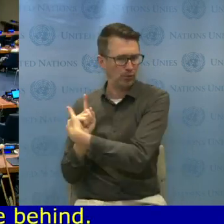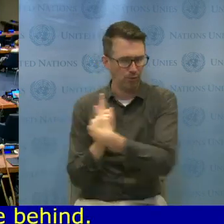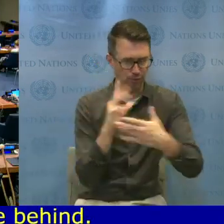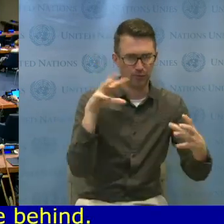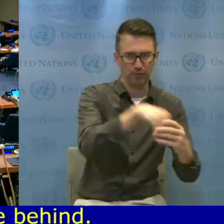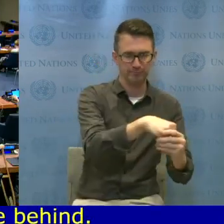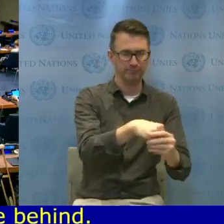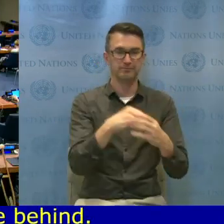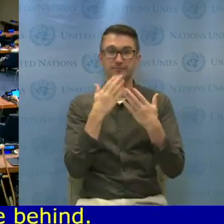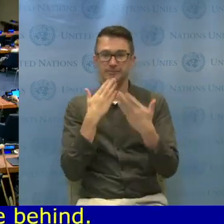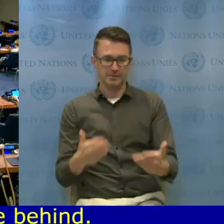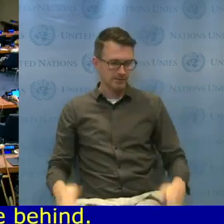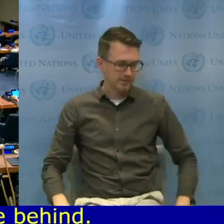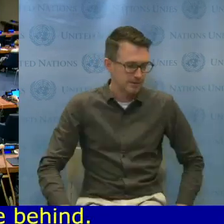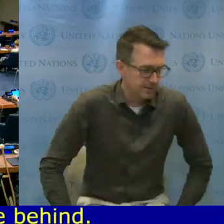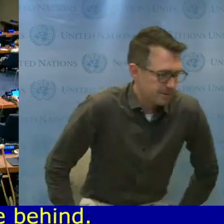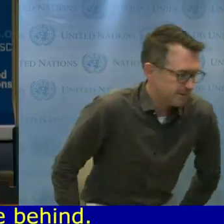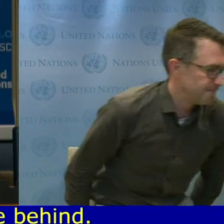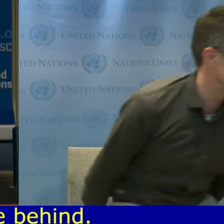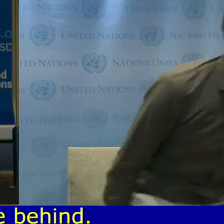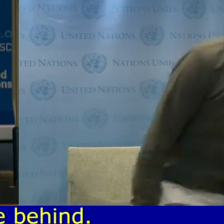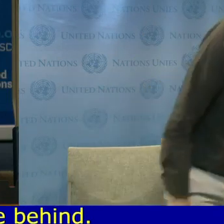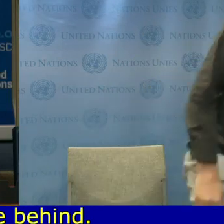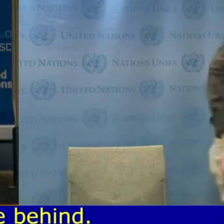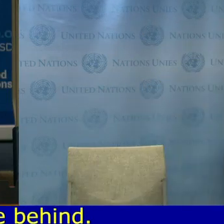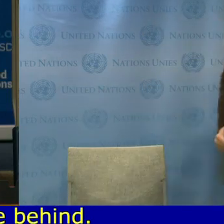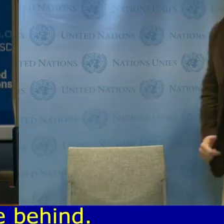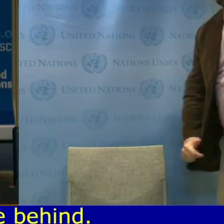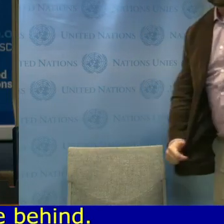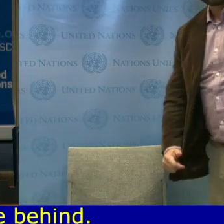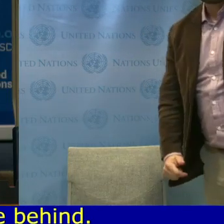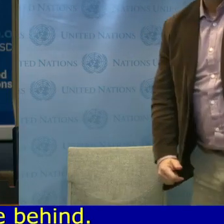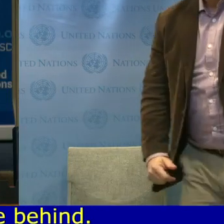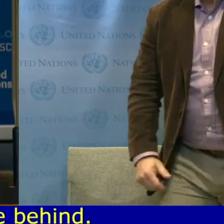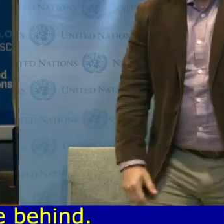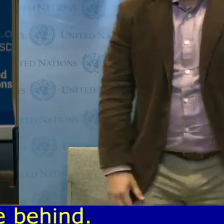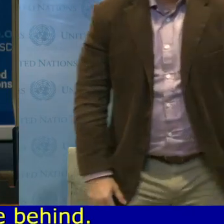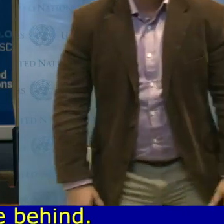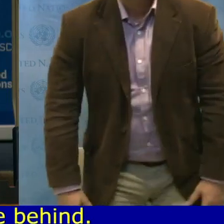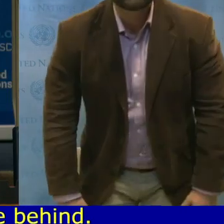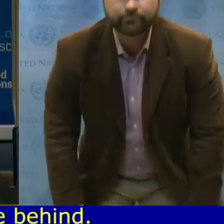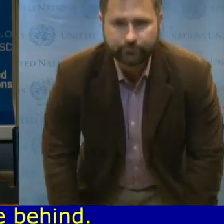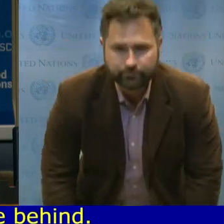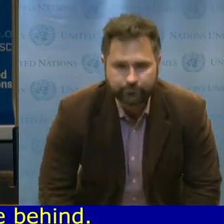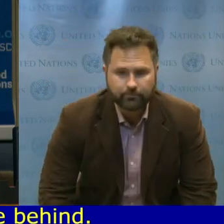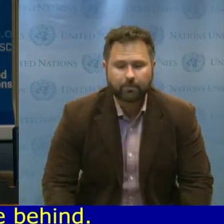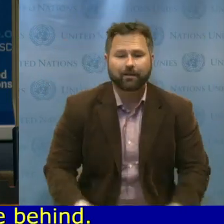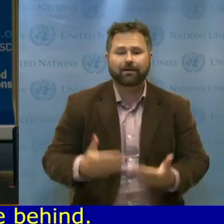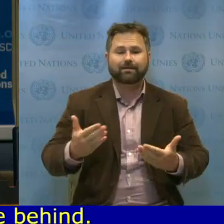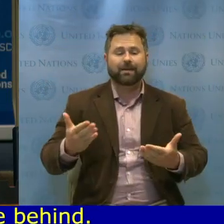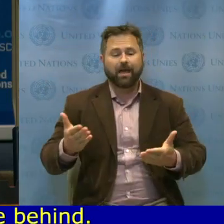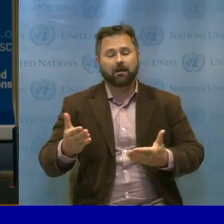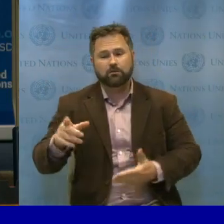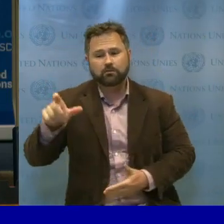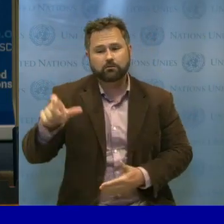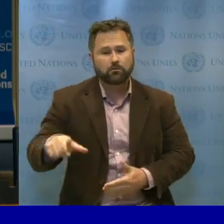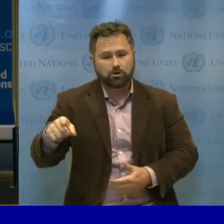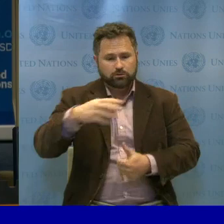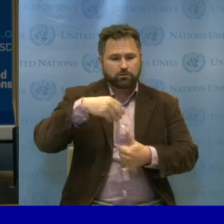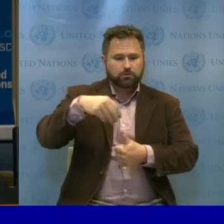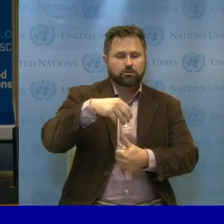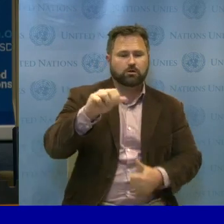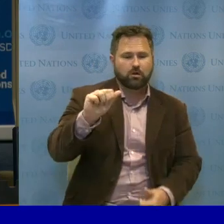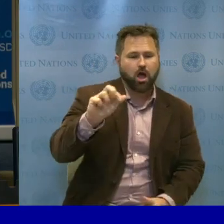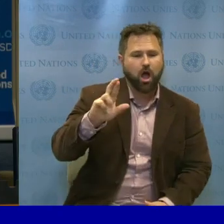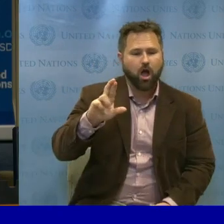Thank you very much, Your Excellency. And now I would like to give the floor to the delegate of Armenia, followed by Laos.